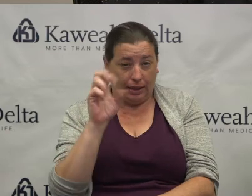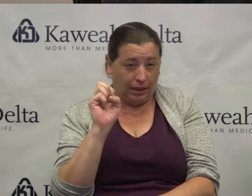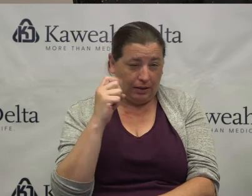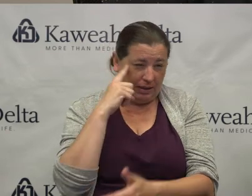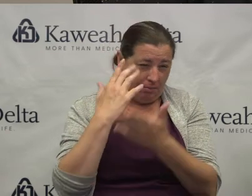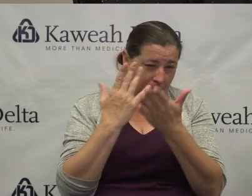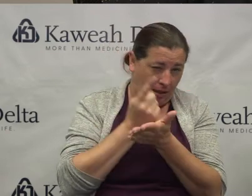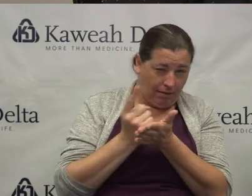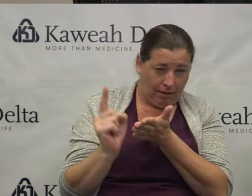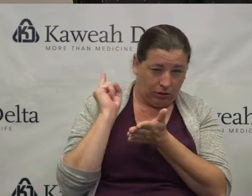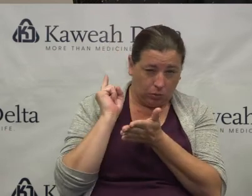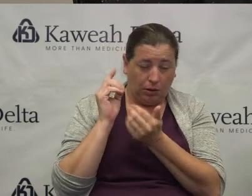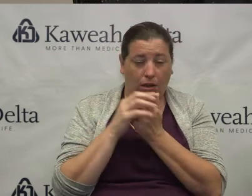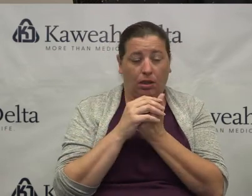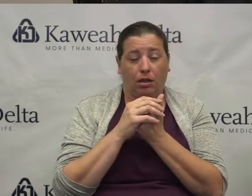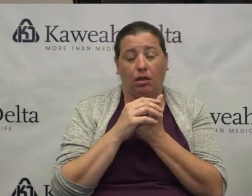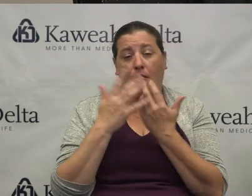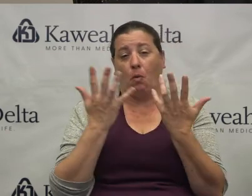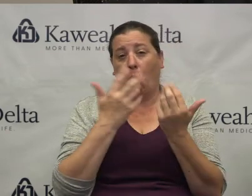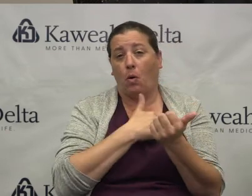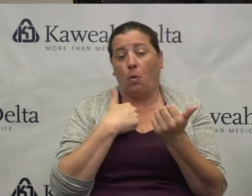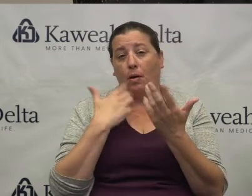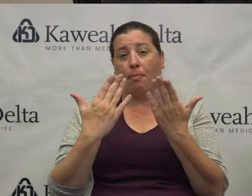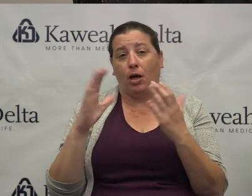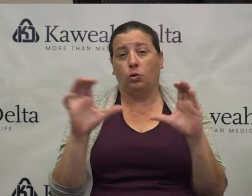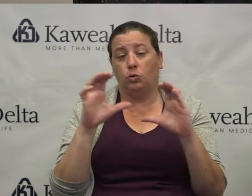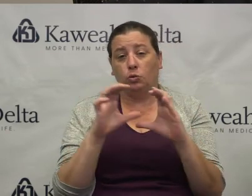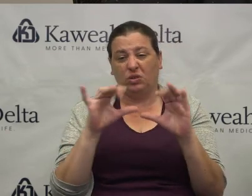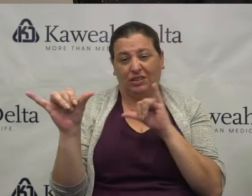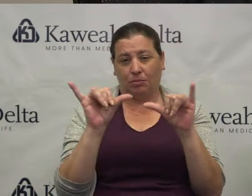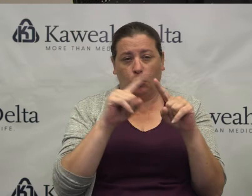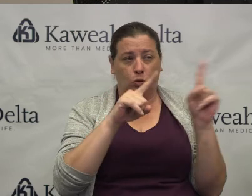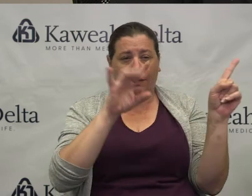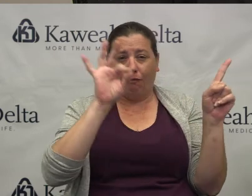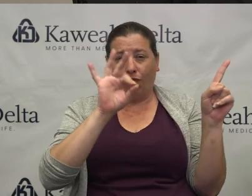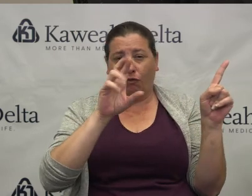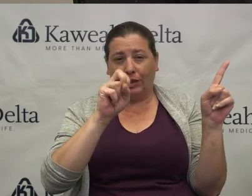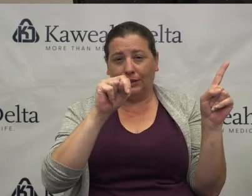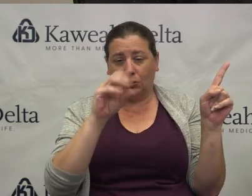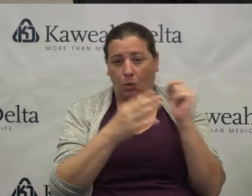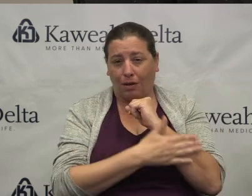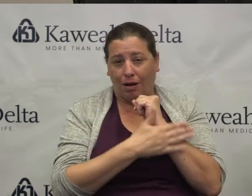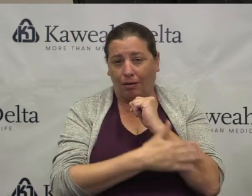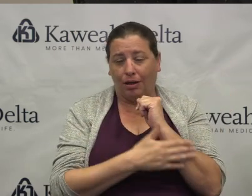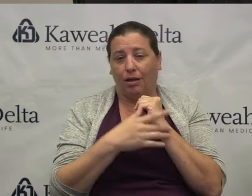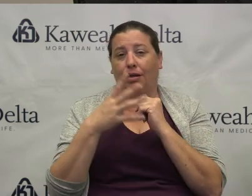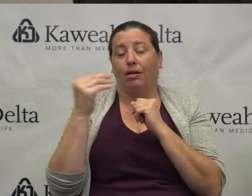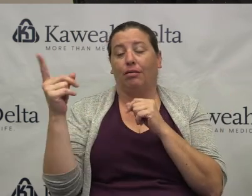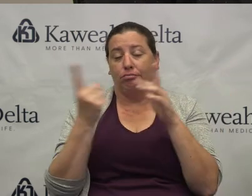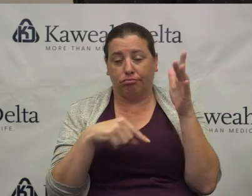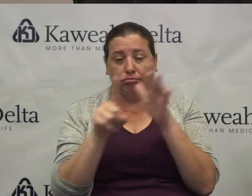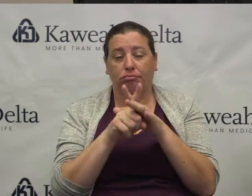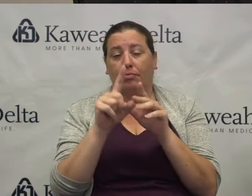week, about what we might do similar to Fresno County, and certainly the Tulare County Fairgrounds came up as